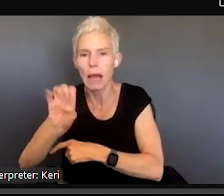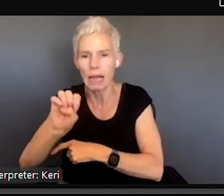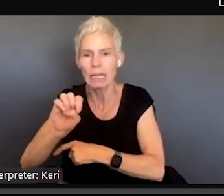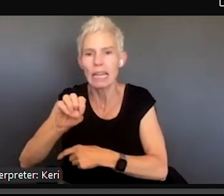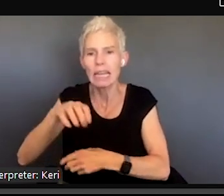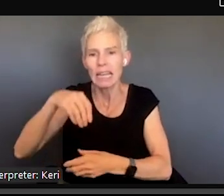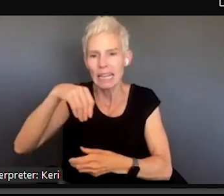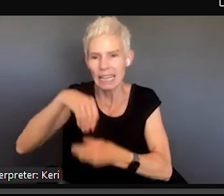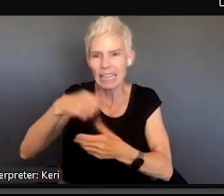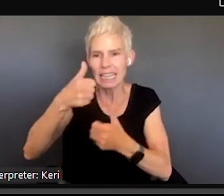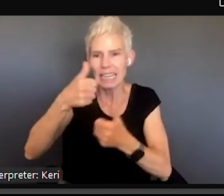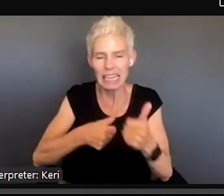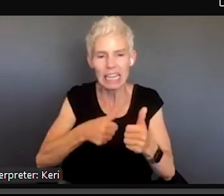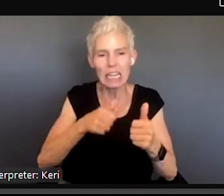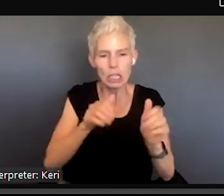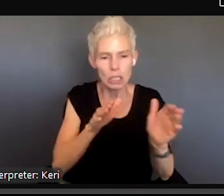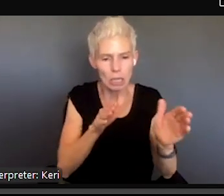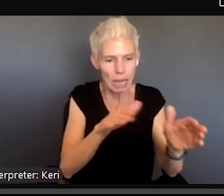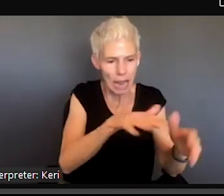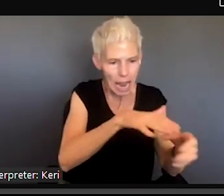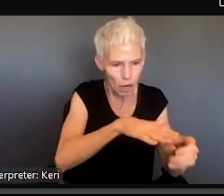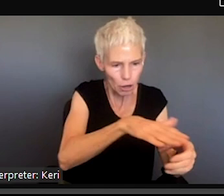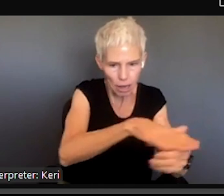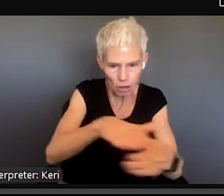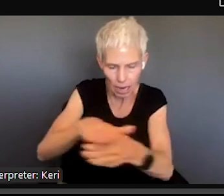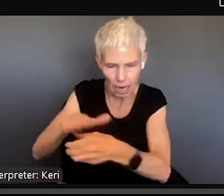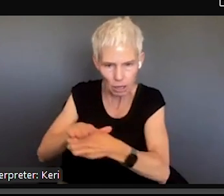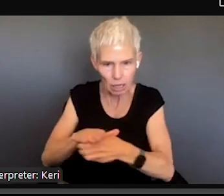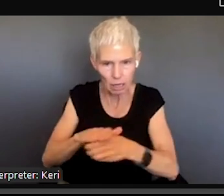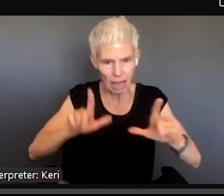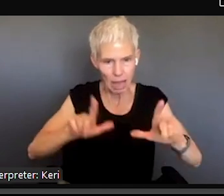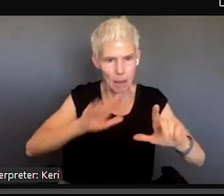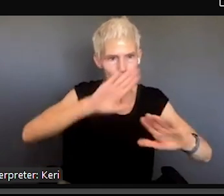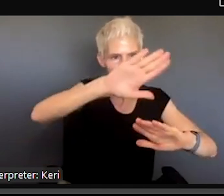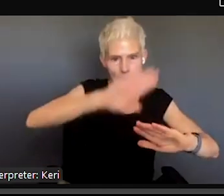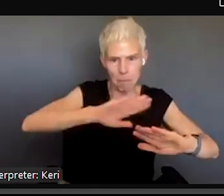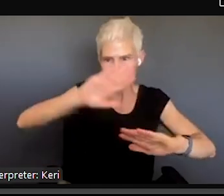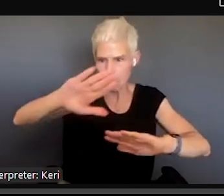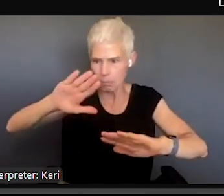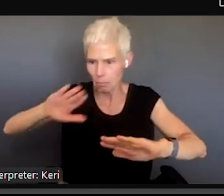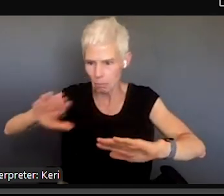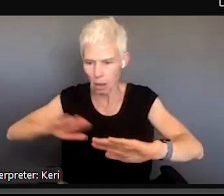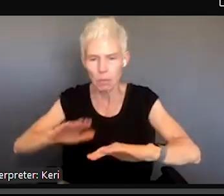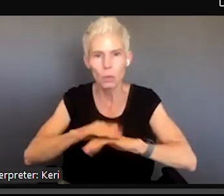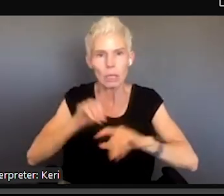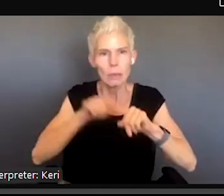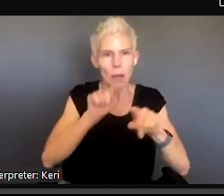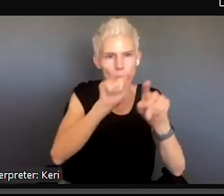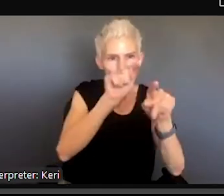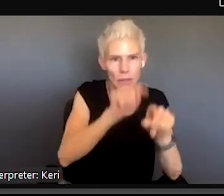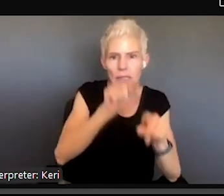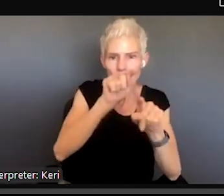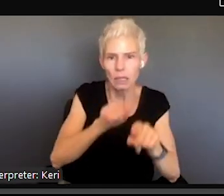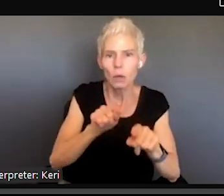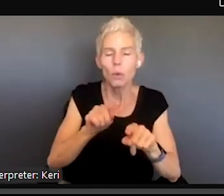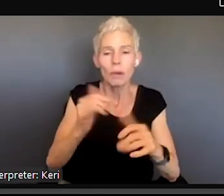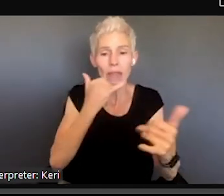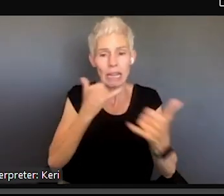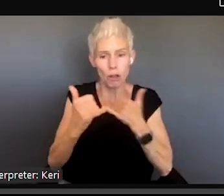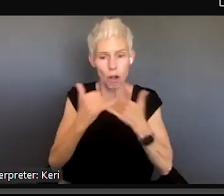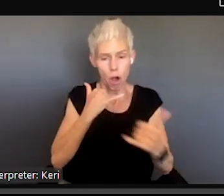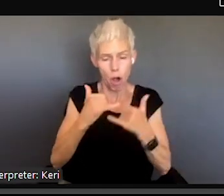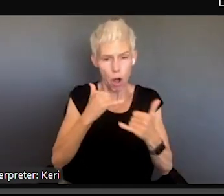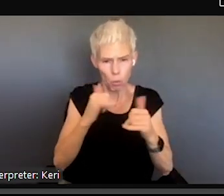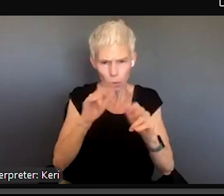our cubicles, and that's how important that peer line is for us because we rely on that when getting the calls, assessing callers, and from